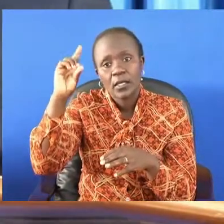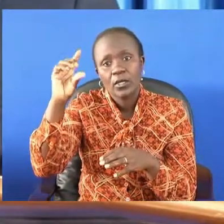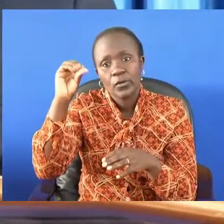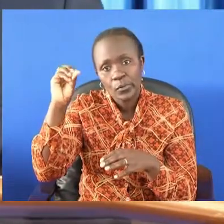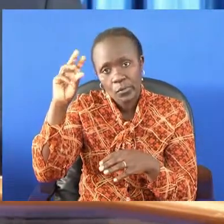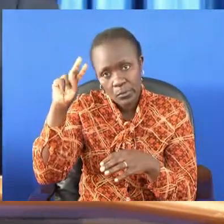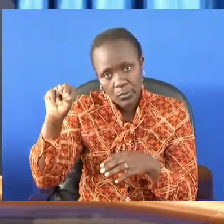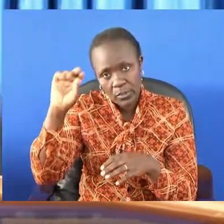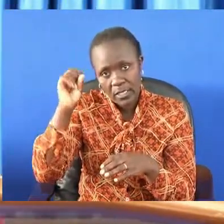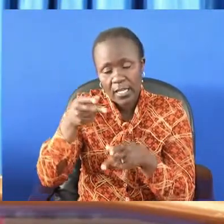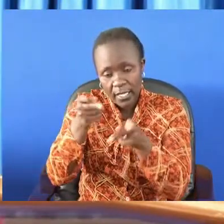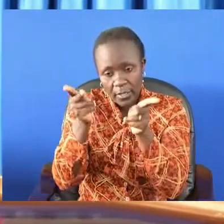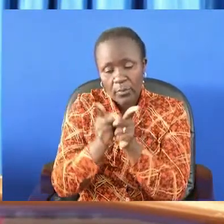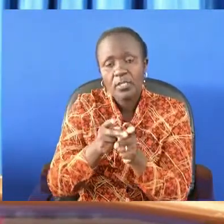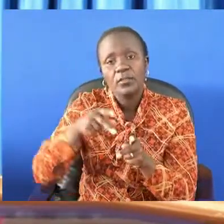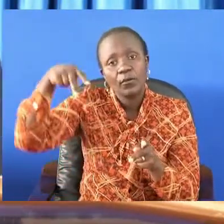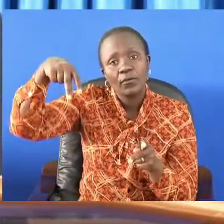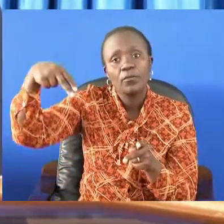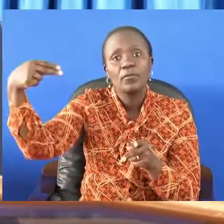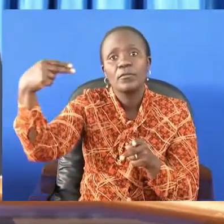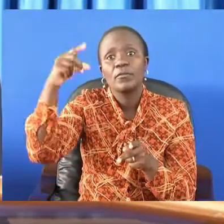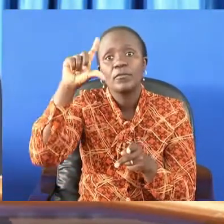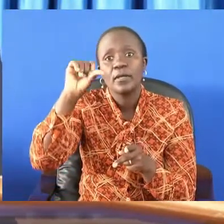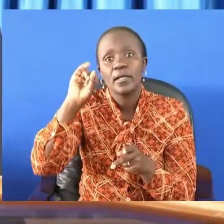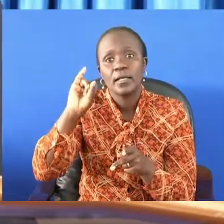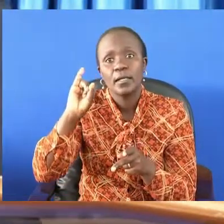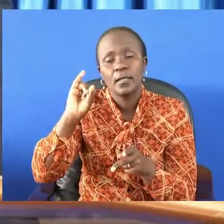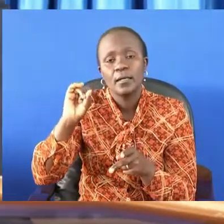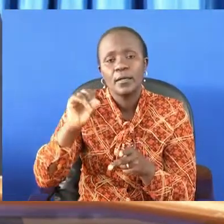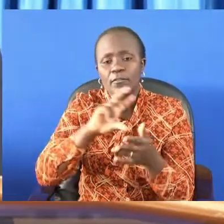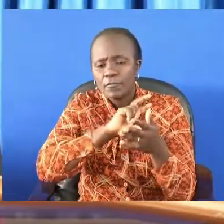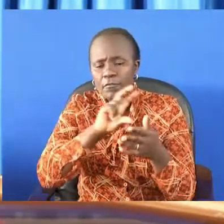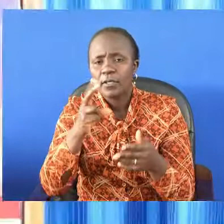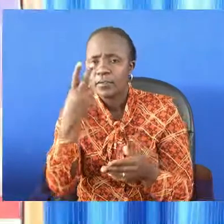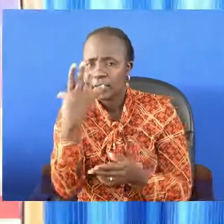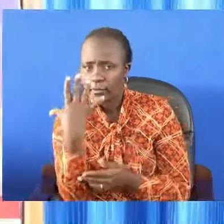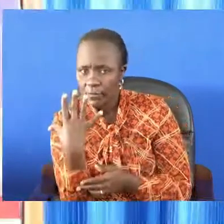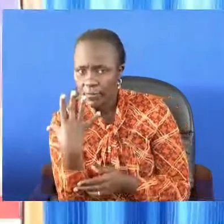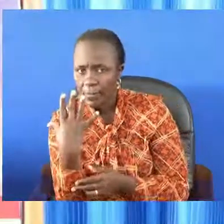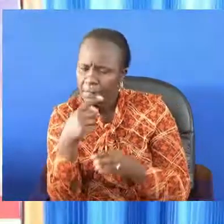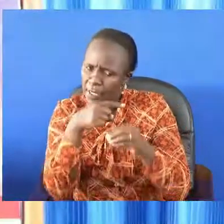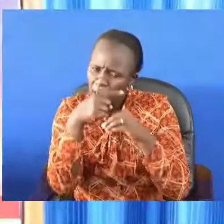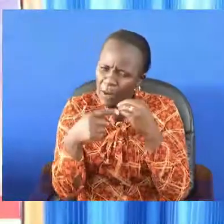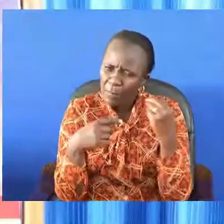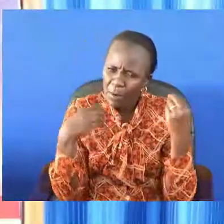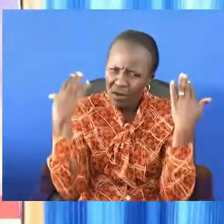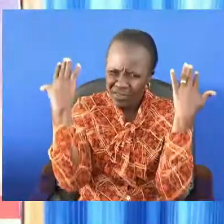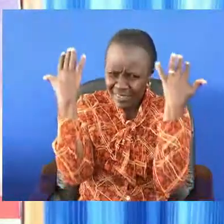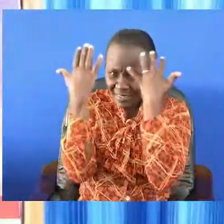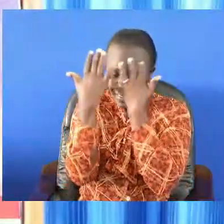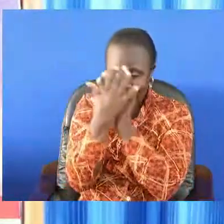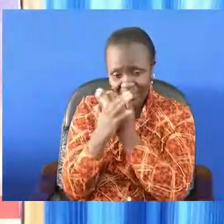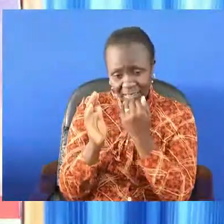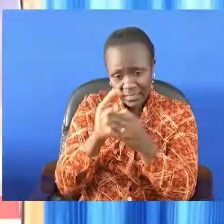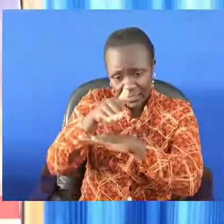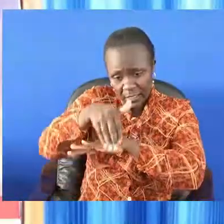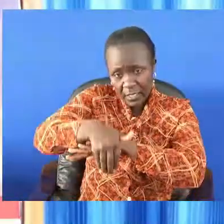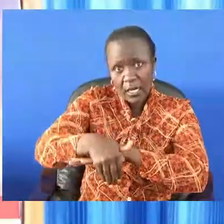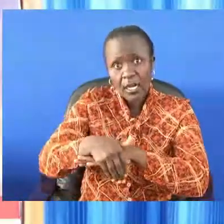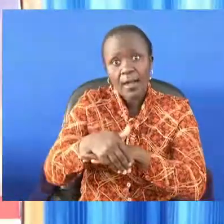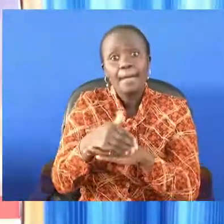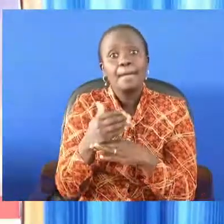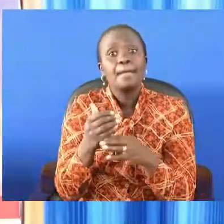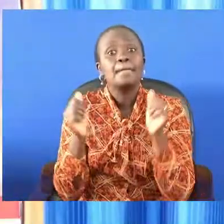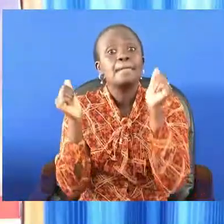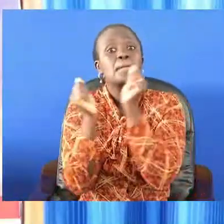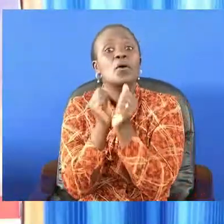then these are the events that took place. The Bible says in verse number 25, about midnight, Paul and Silas were praying